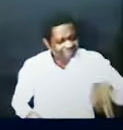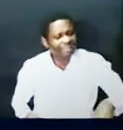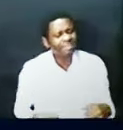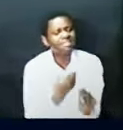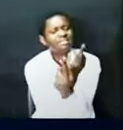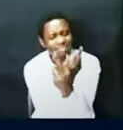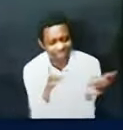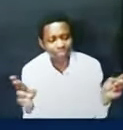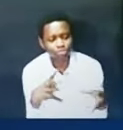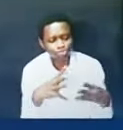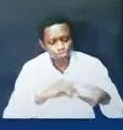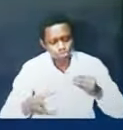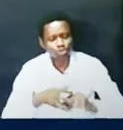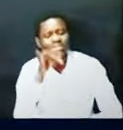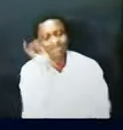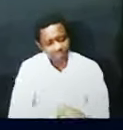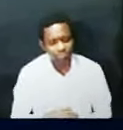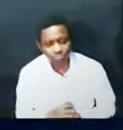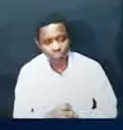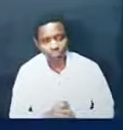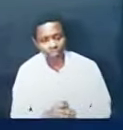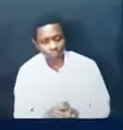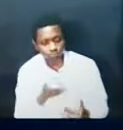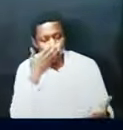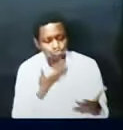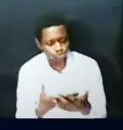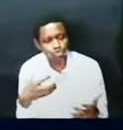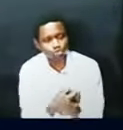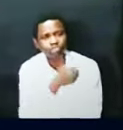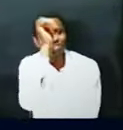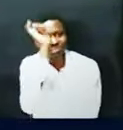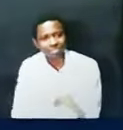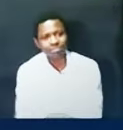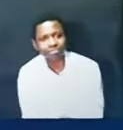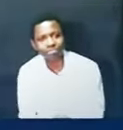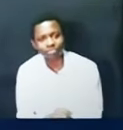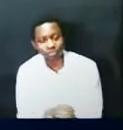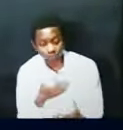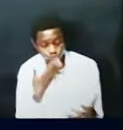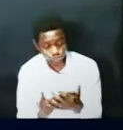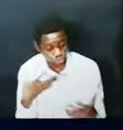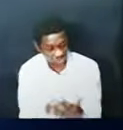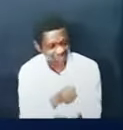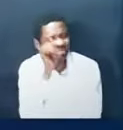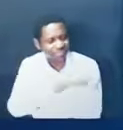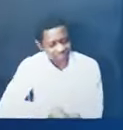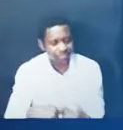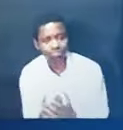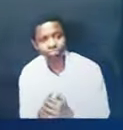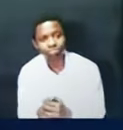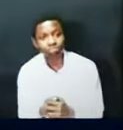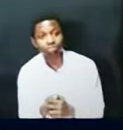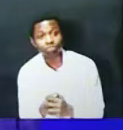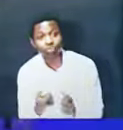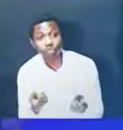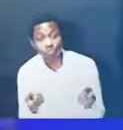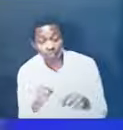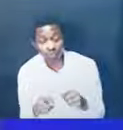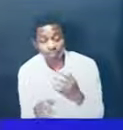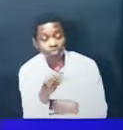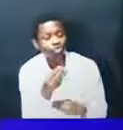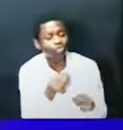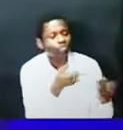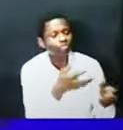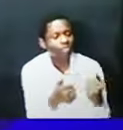story. We any ogie asempa no. The good news. Asempa no. The gospel. asempa no. So when God told Abraham that in